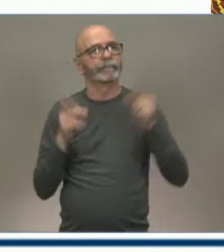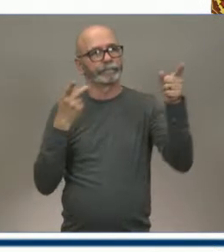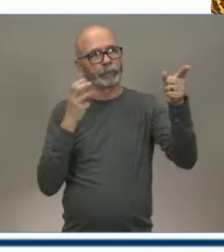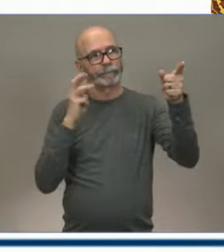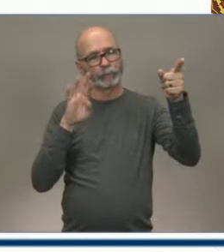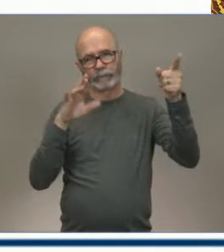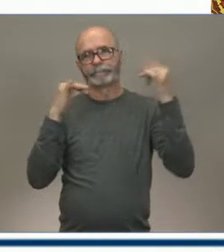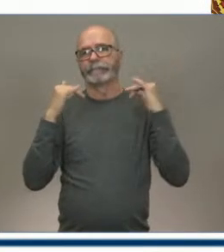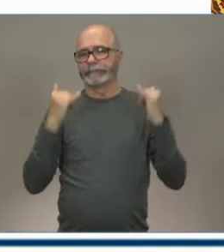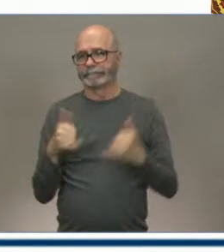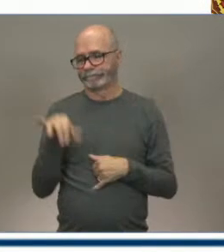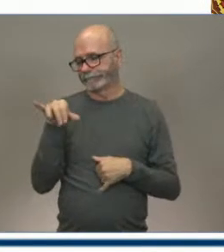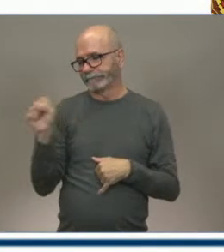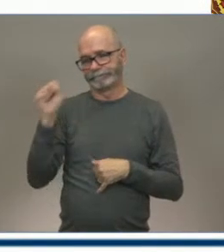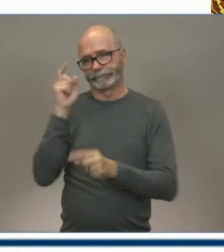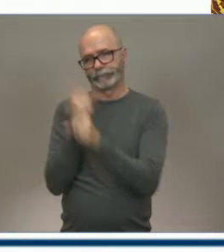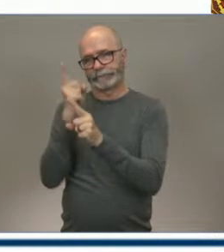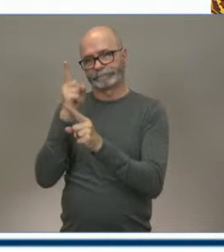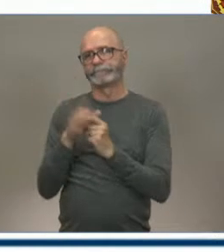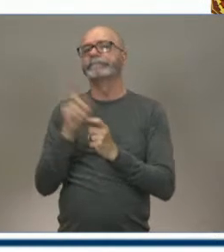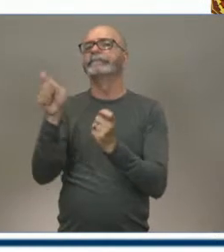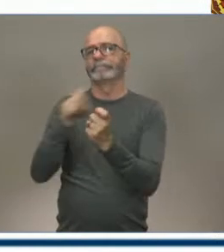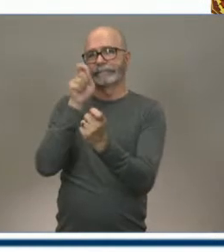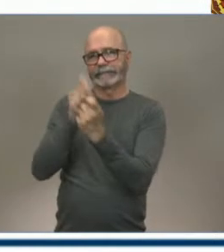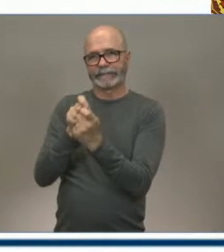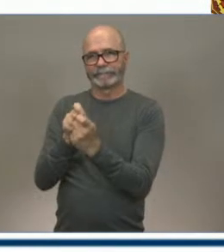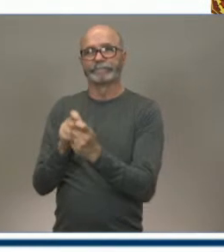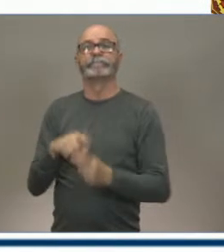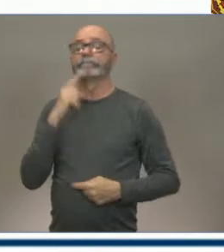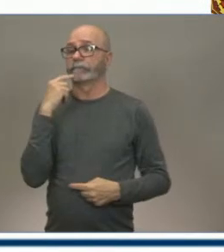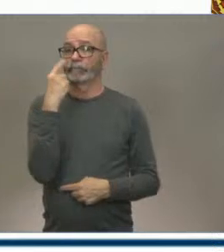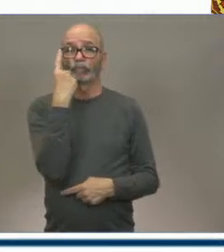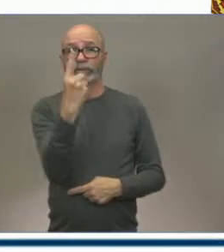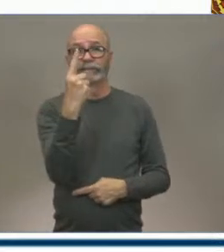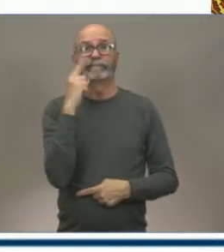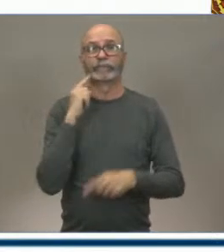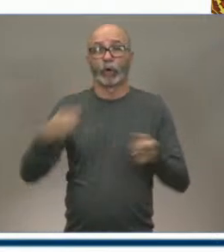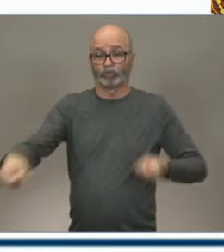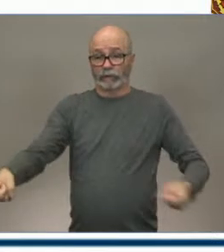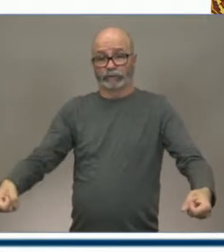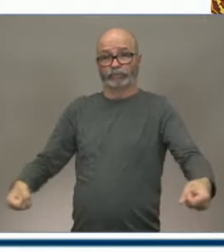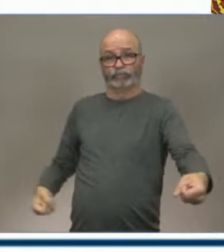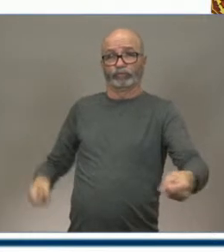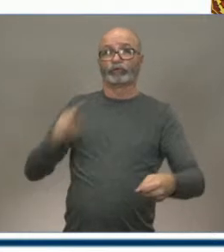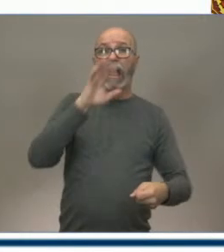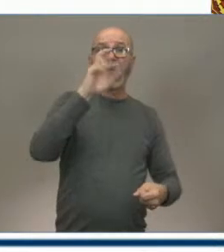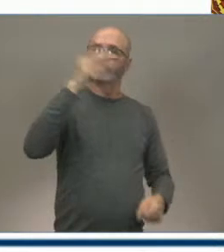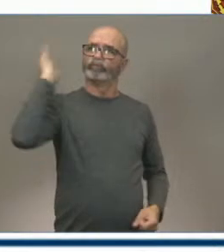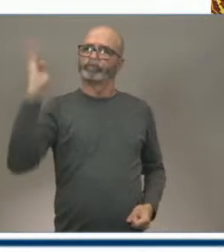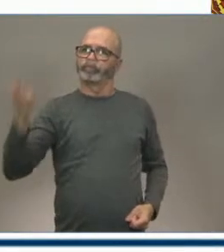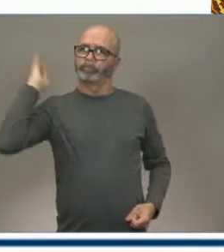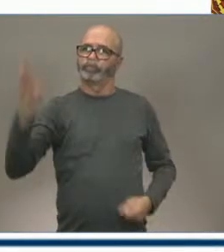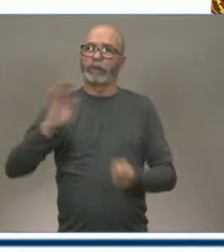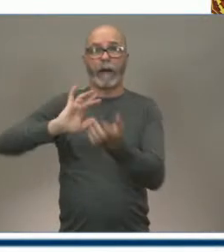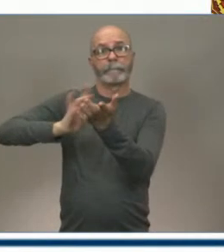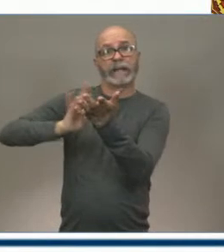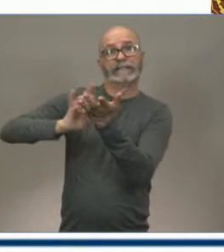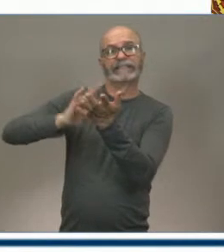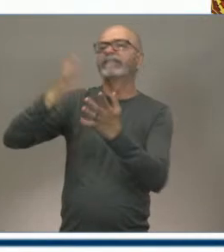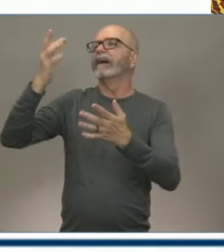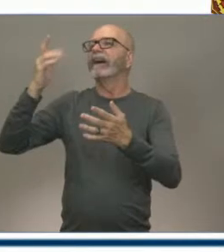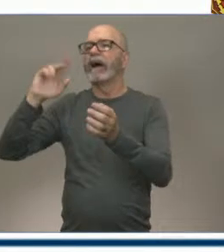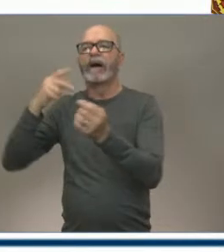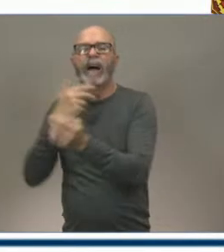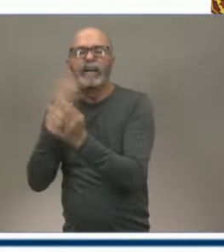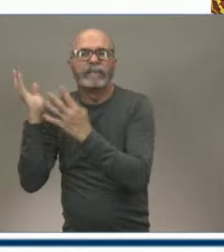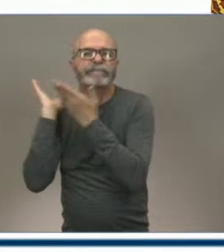in Wave 1, where there will be a line for essential service that we had, where medical people are coming across, people coming for work. We'll have